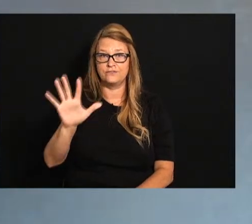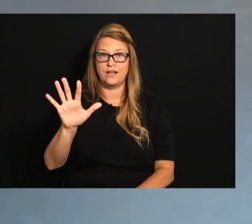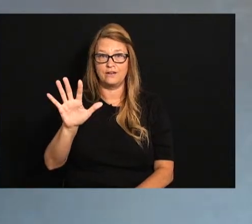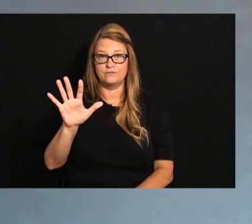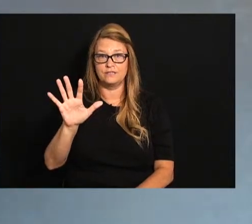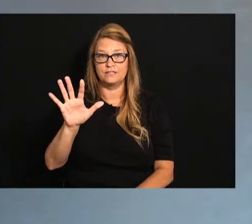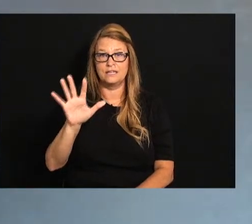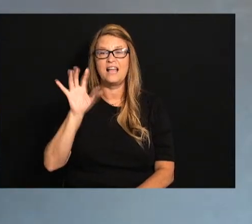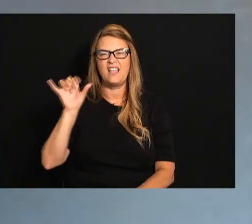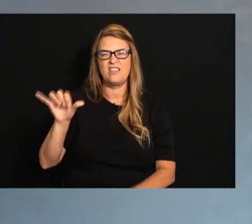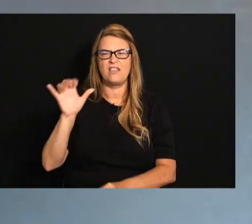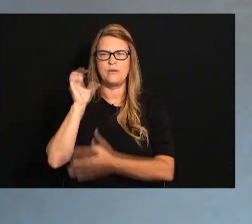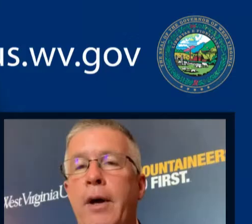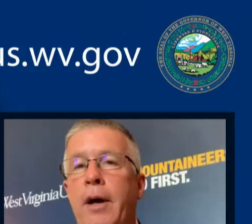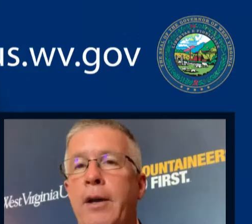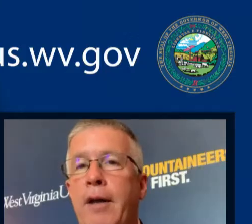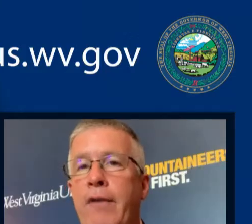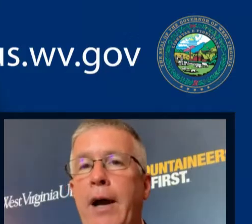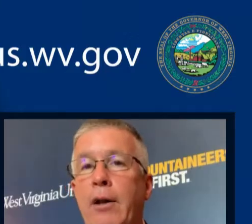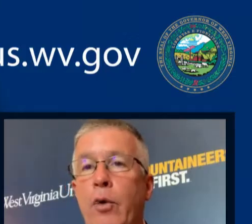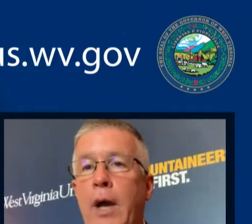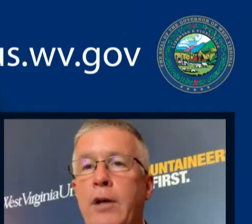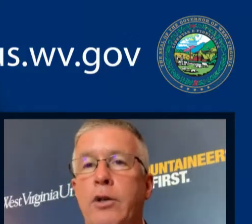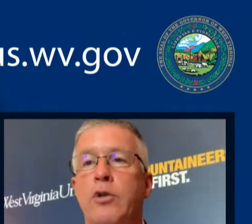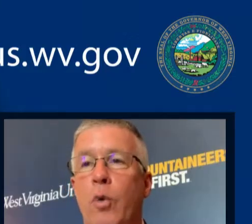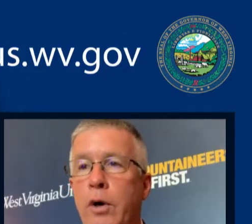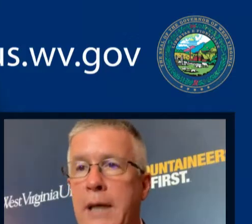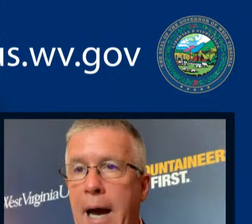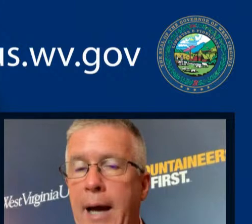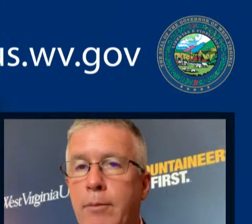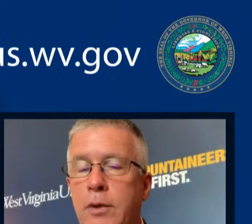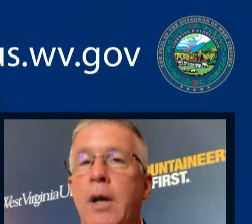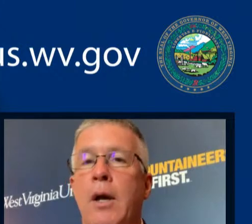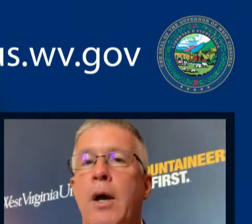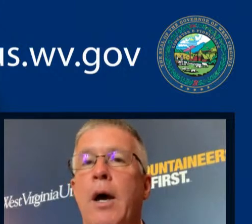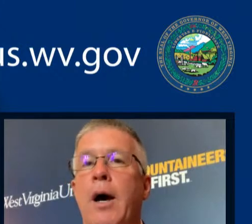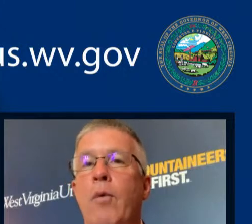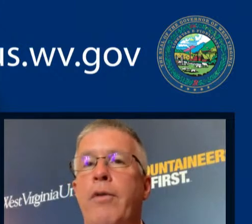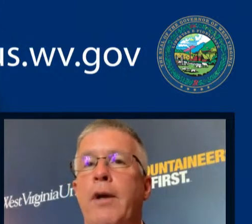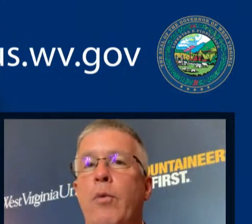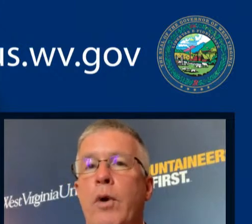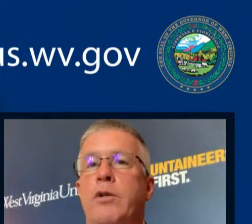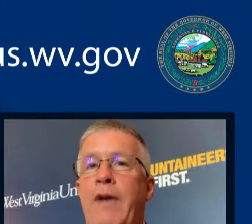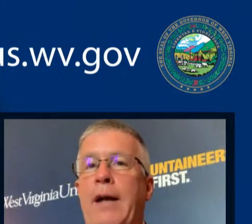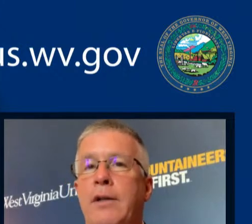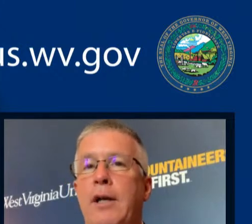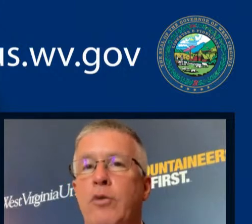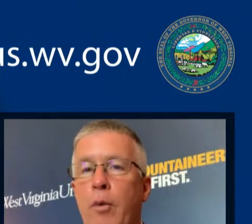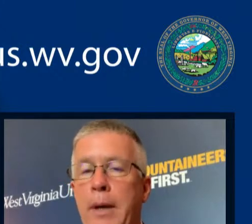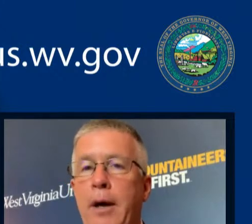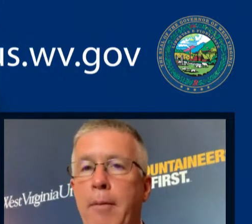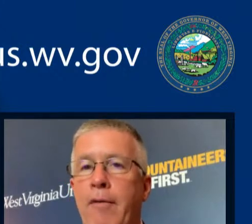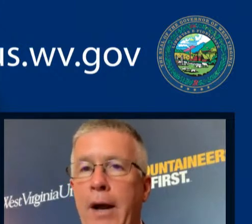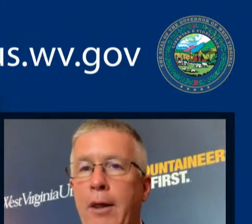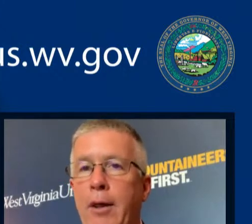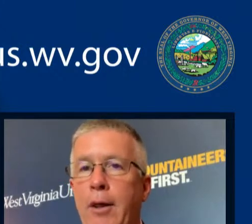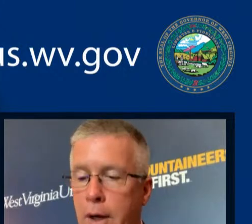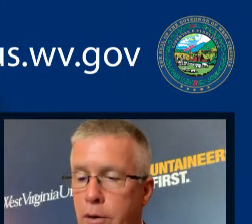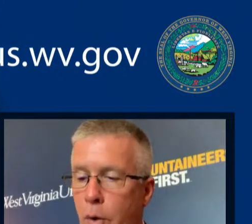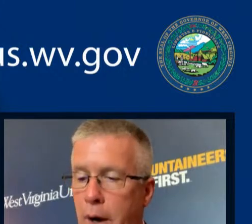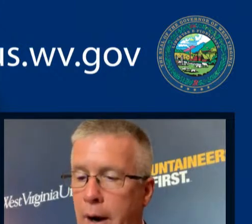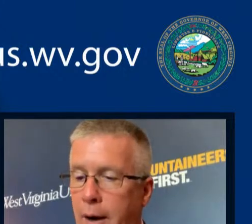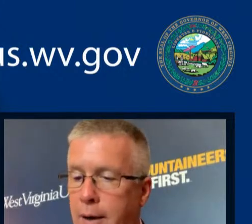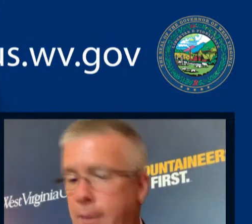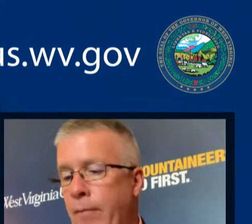1-833-734-0965, and they can help you with identifying locations or times within which vaccines will become available